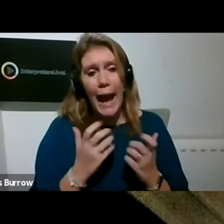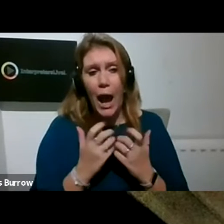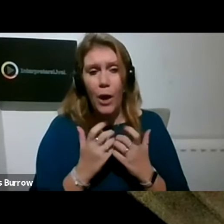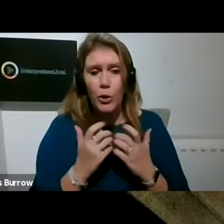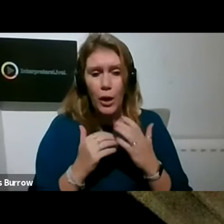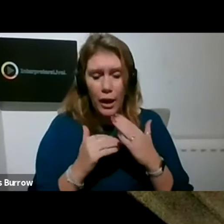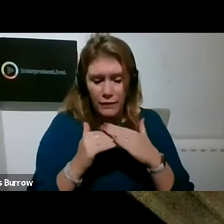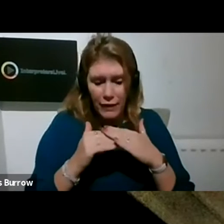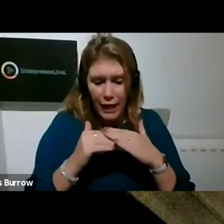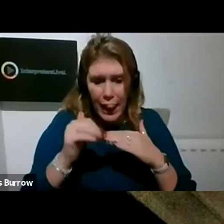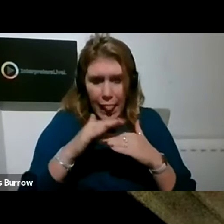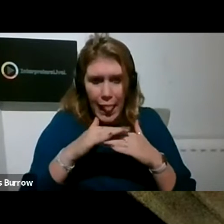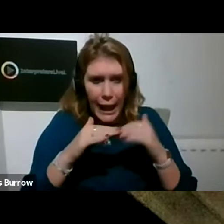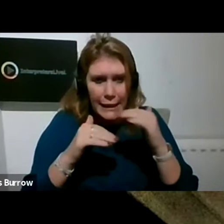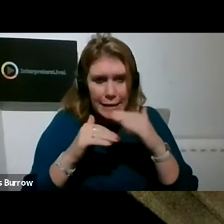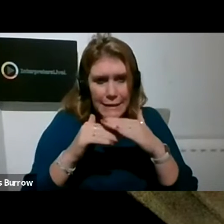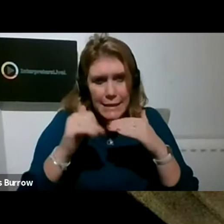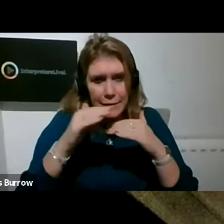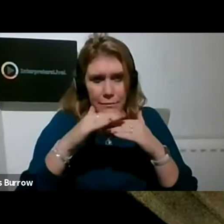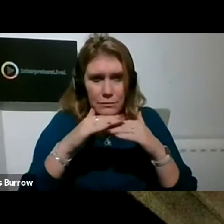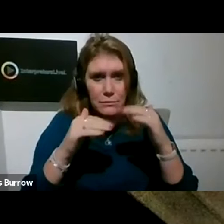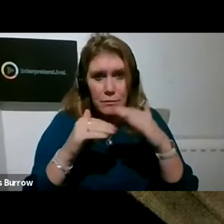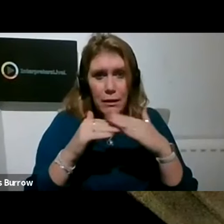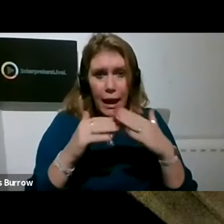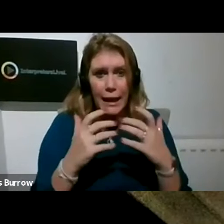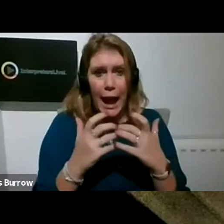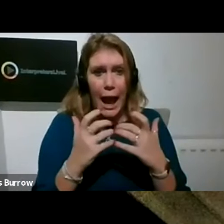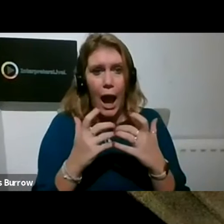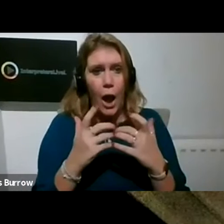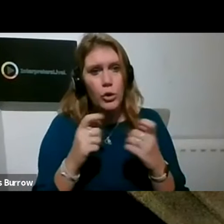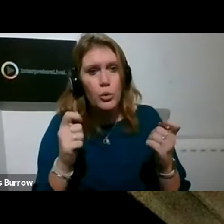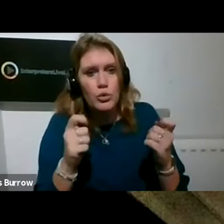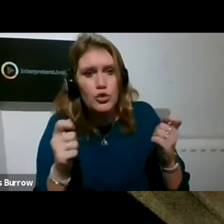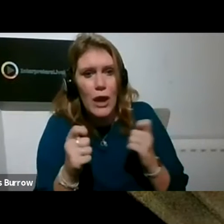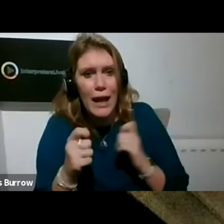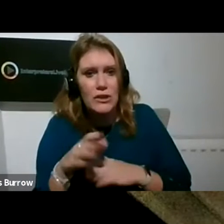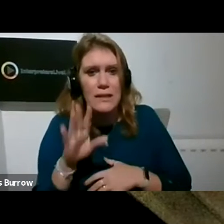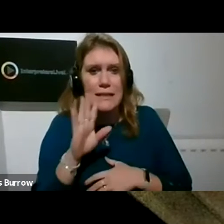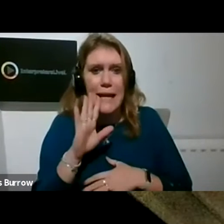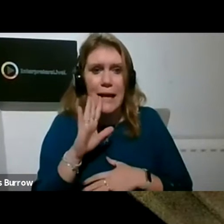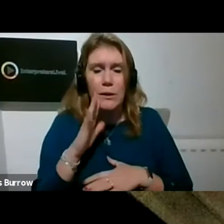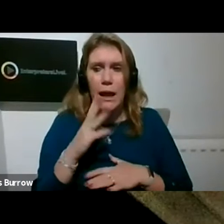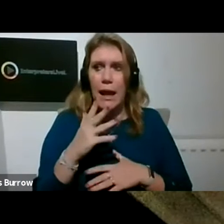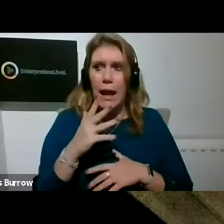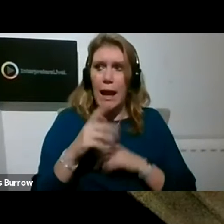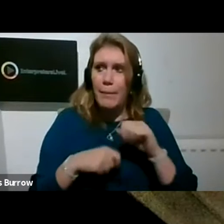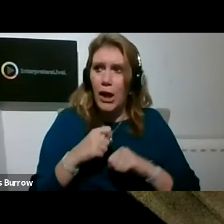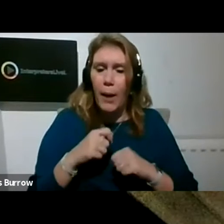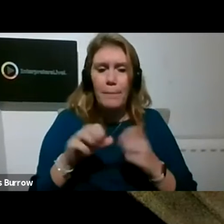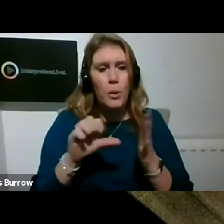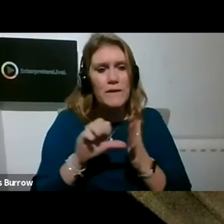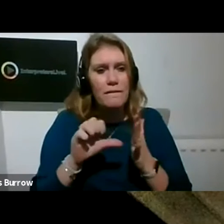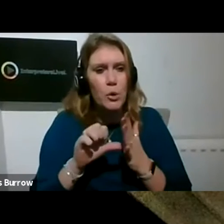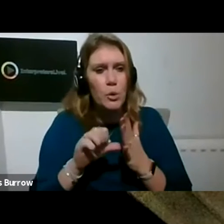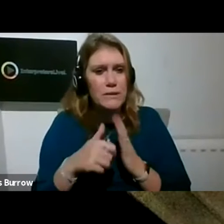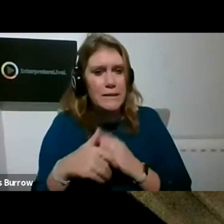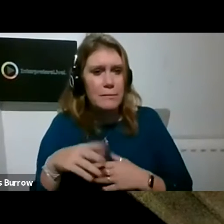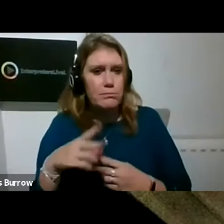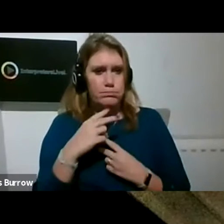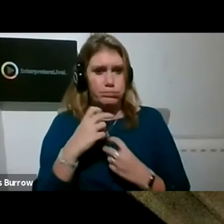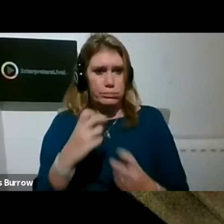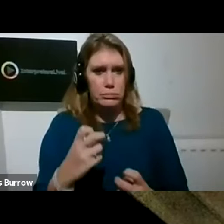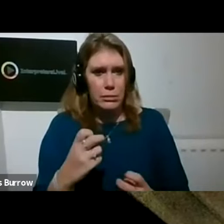distorting and putting different sounds on the chorus, there's times when it becomes harder to hear, but it makes you focus more. And I really liked